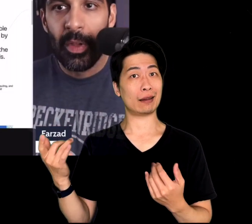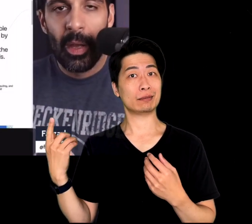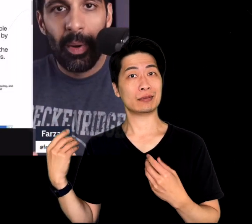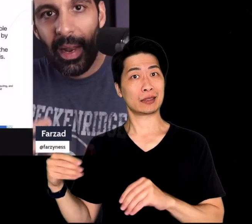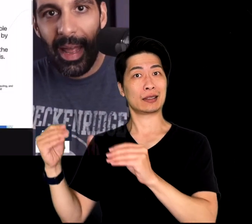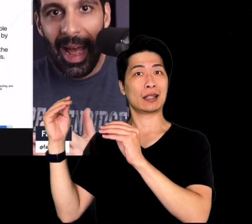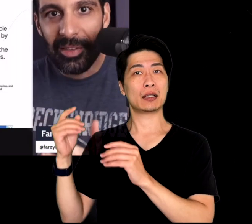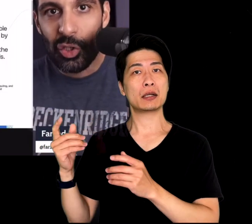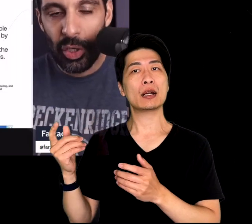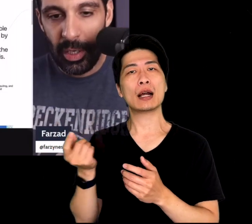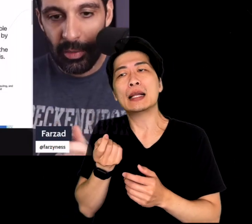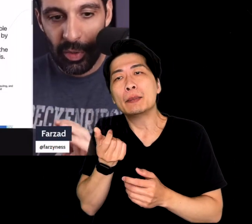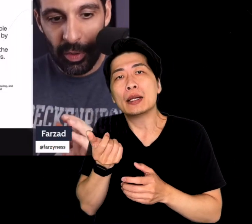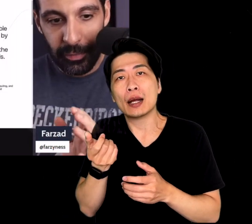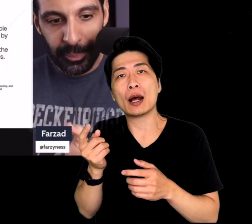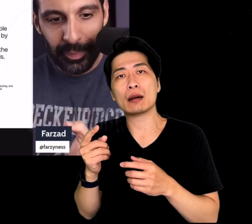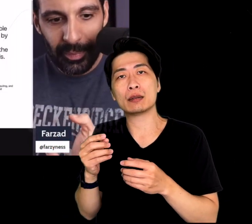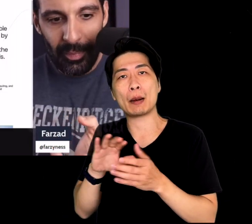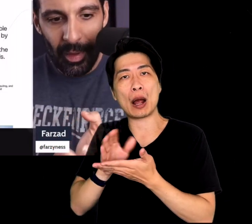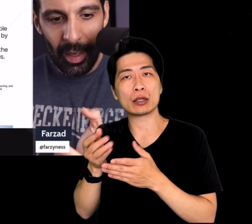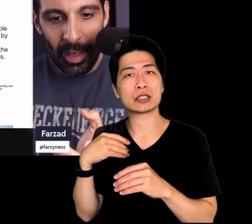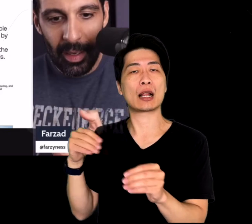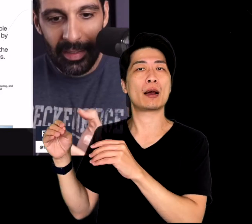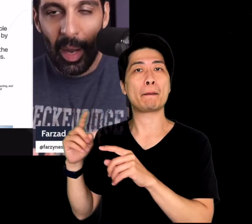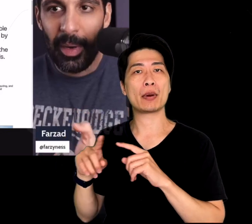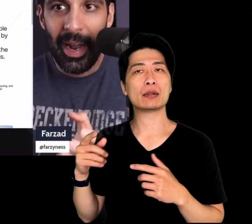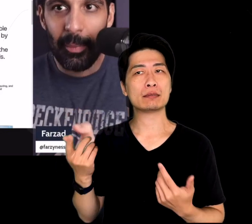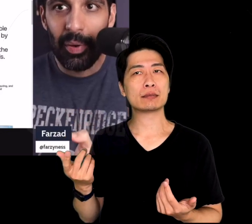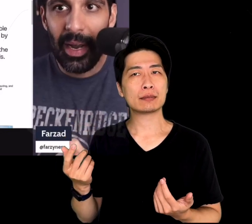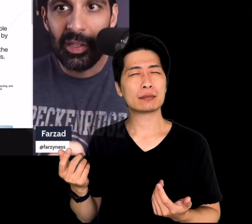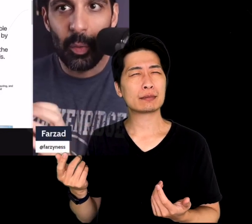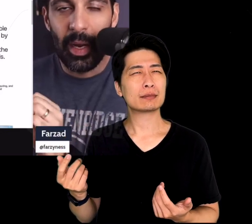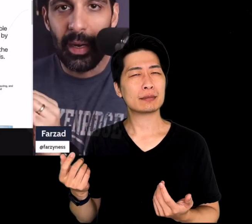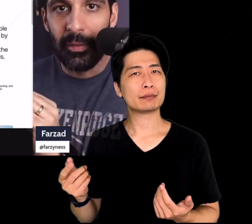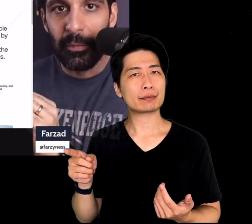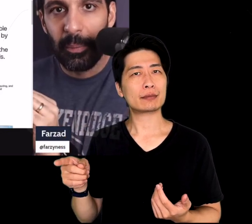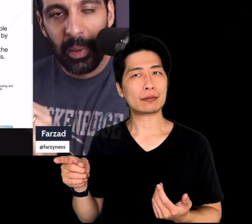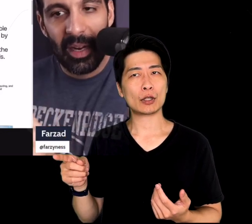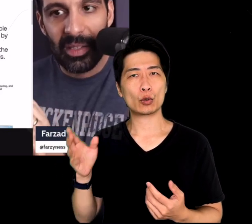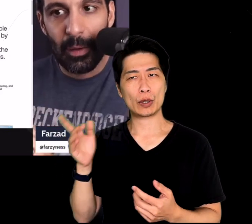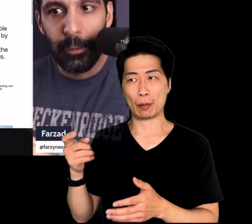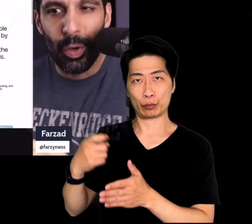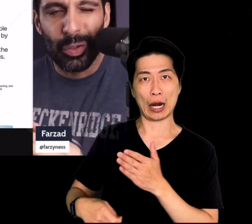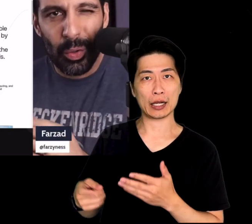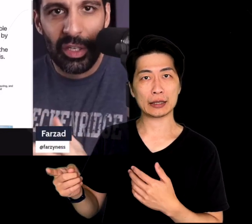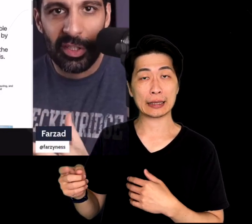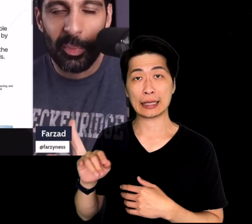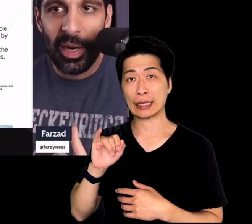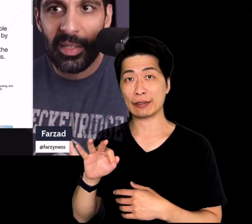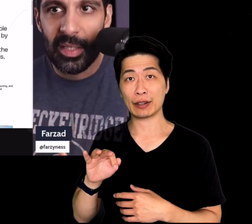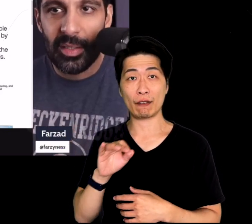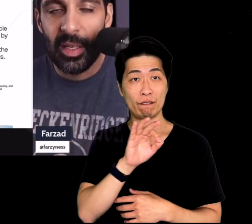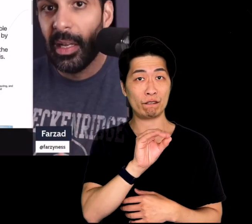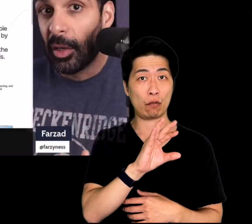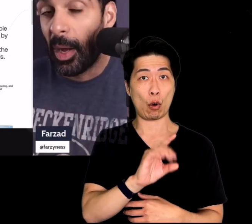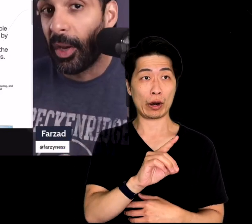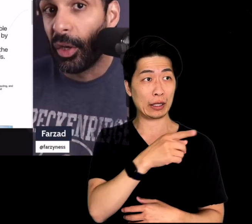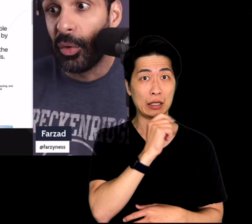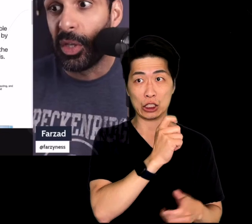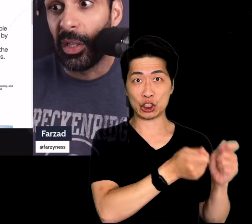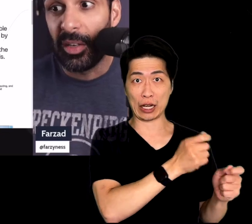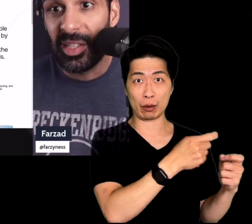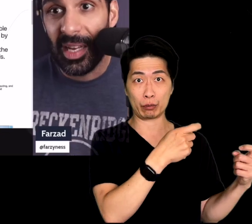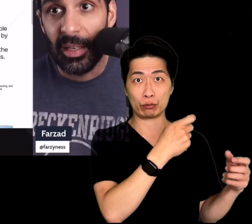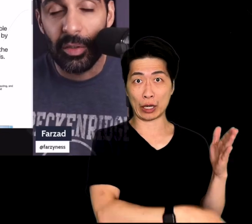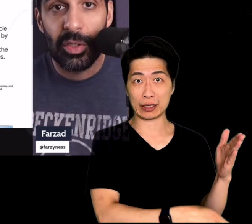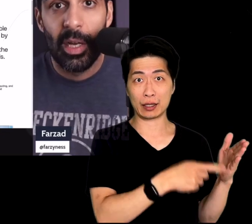numbers, but it has a certain sort of it's coming in at a price where if players like Ford don't adjust prices, they're probably going to